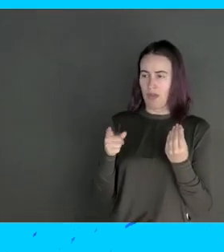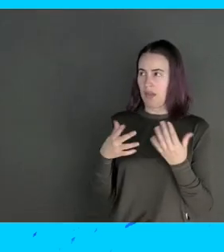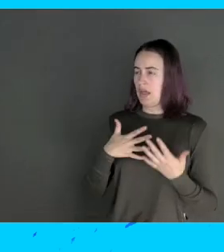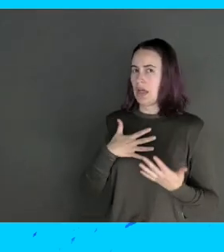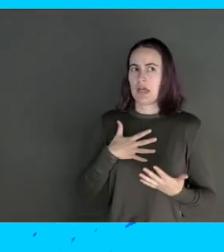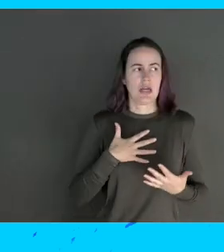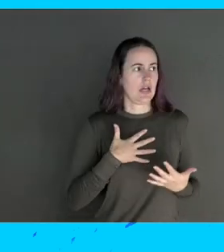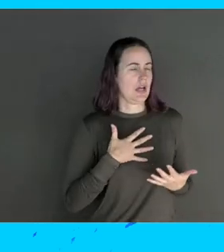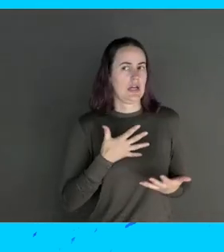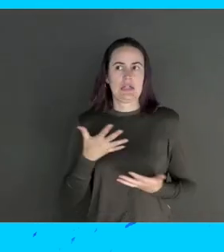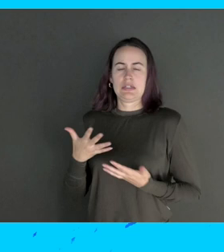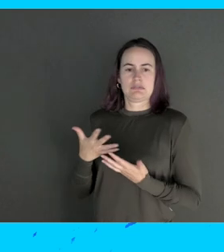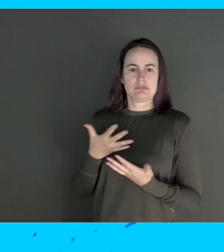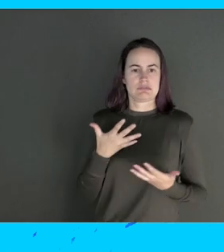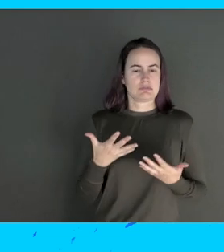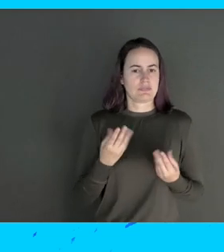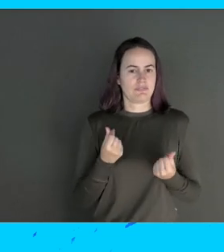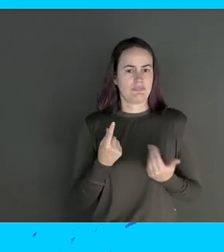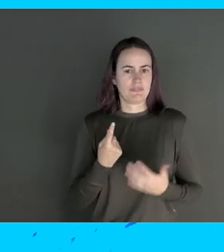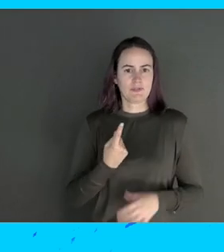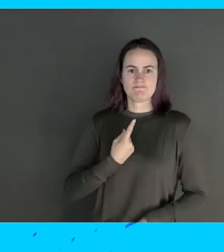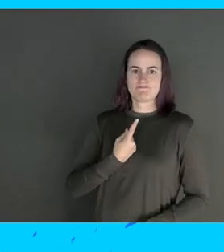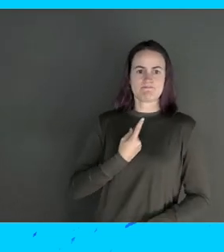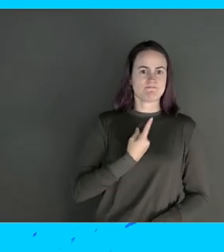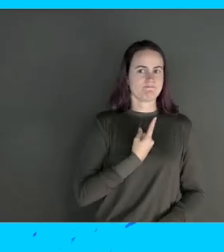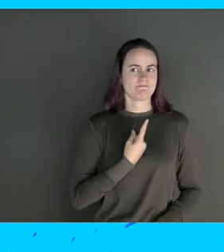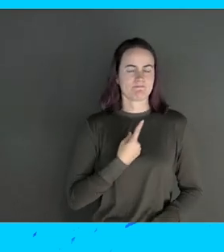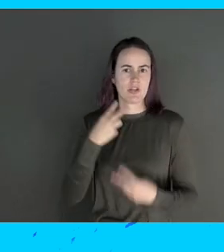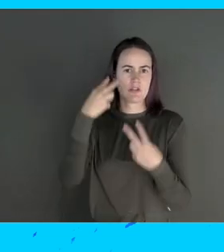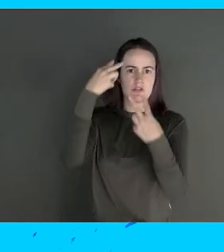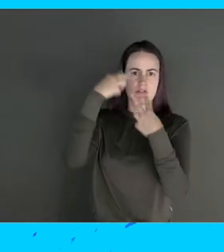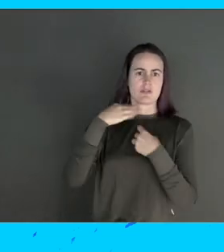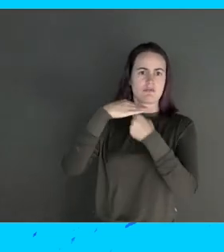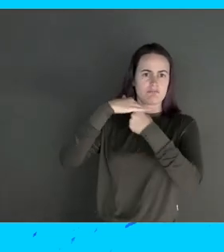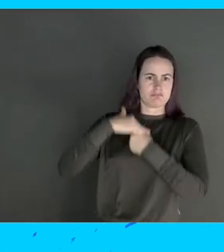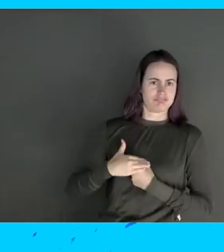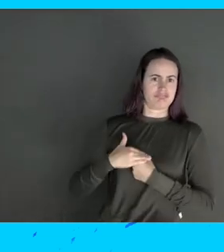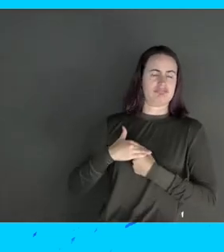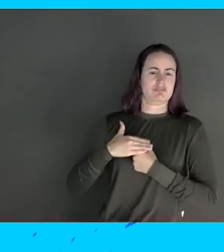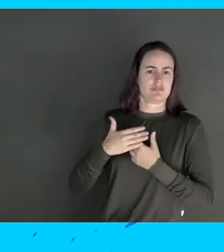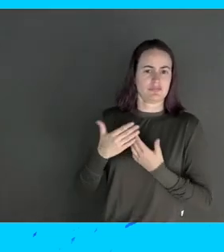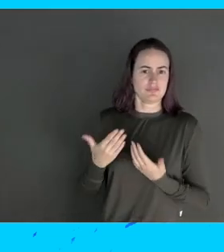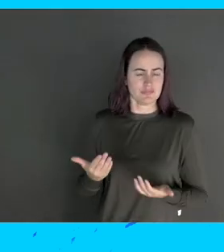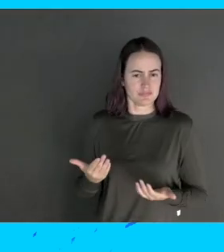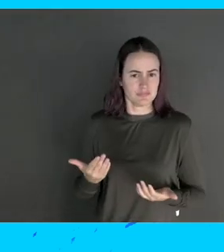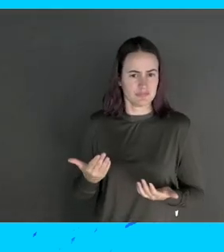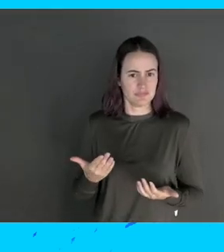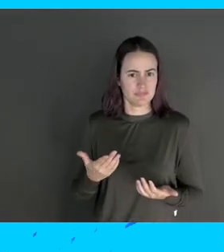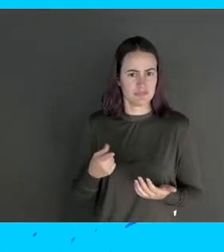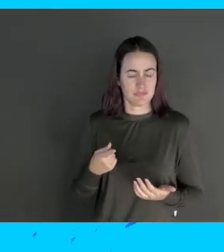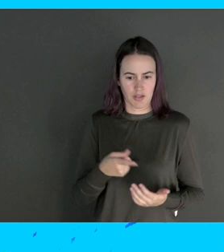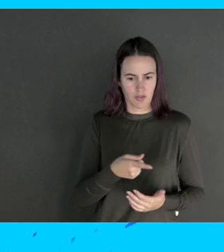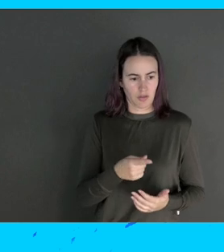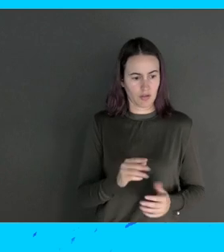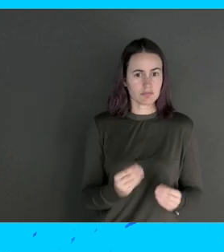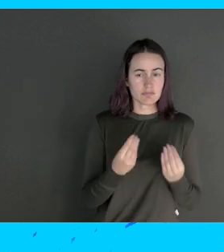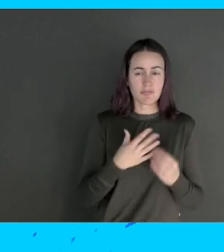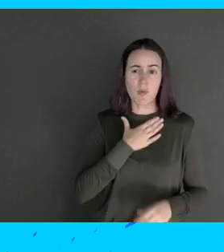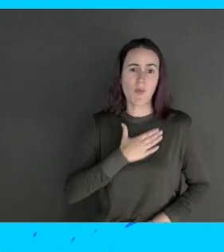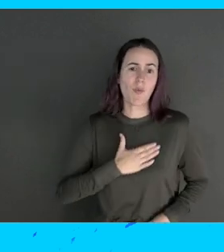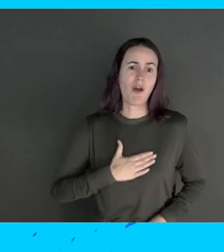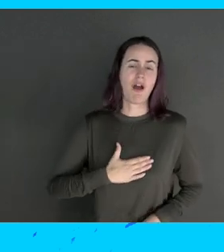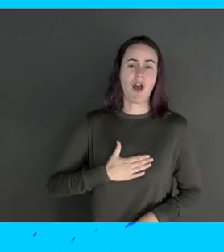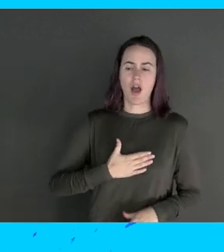difficult situation where they face a lot of prejudice and discrimination, and all this in the years where they're searching for their